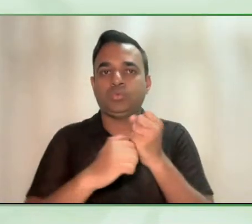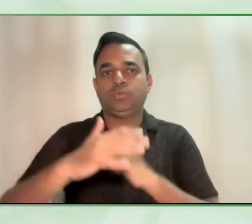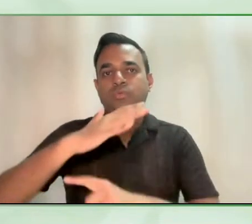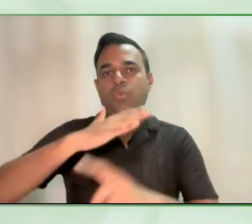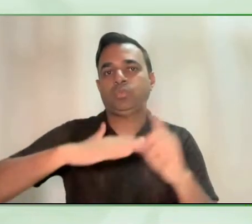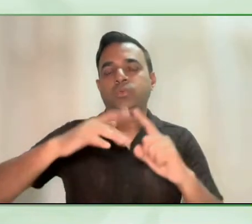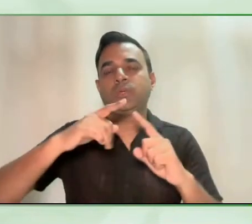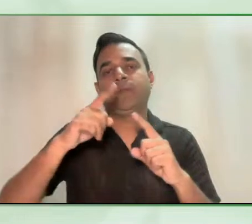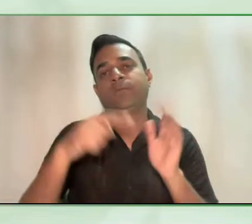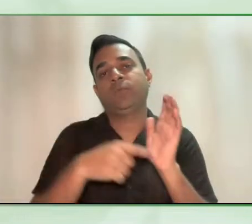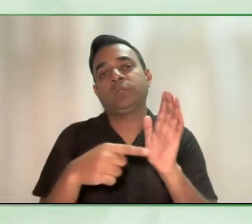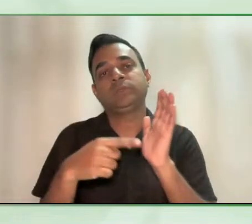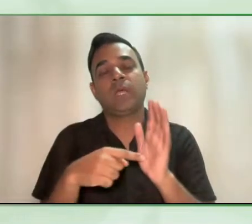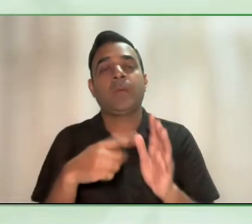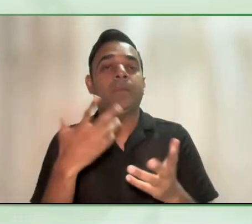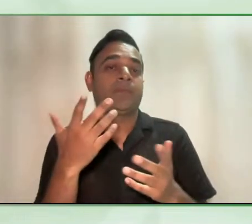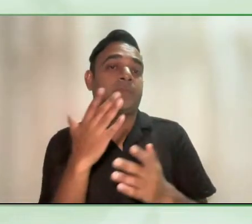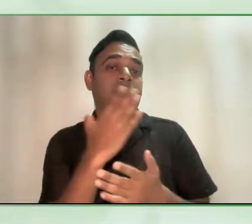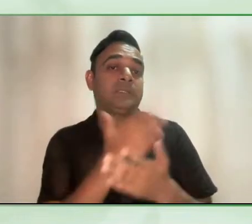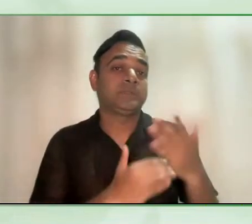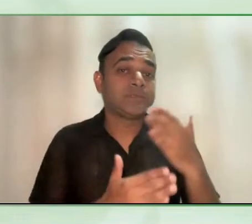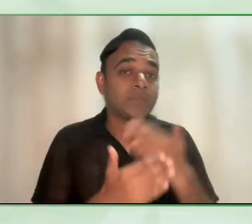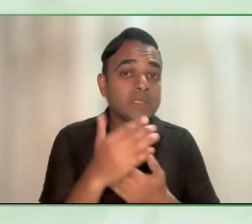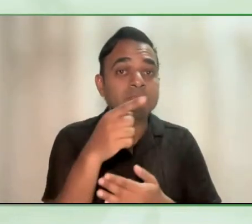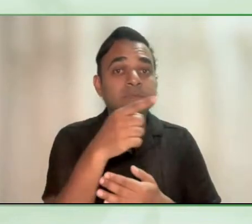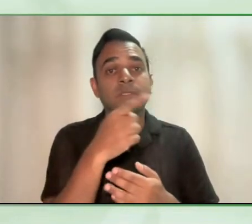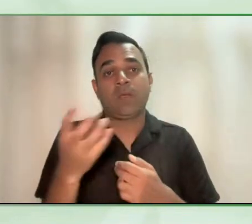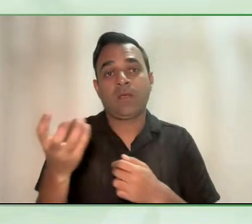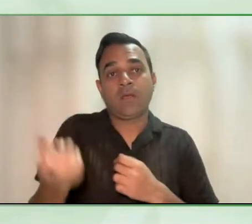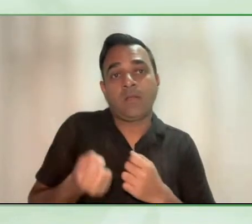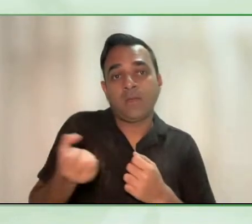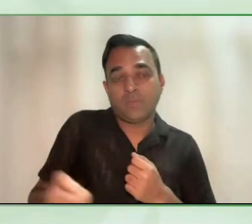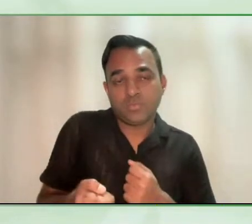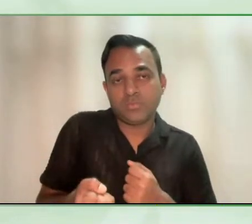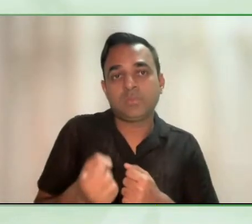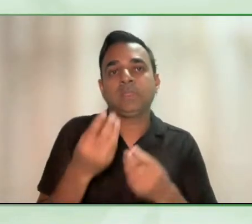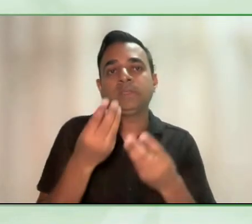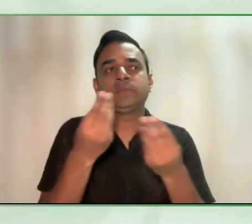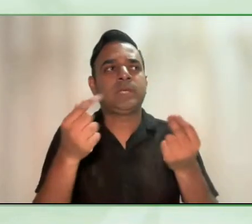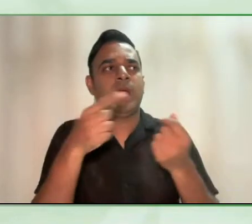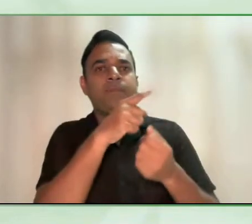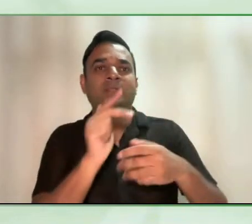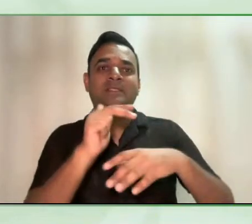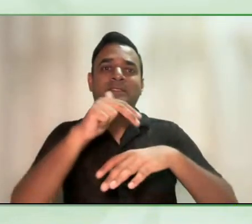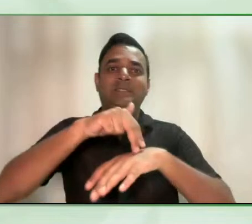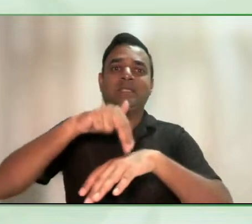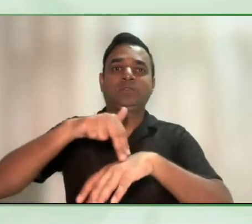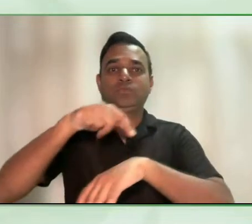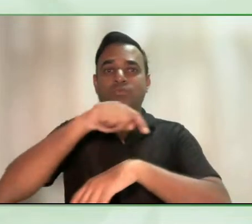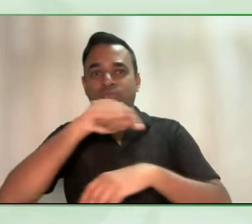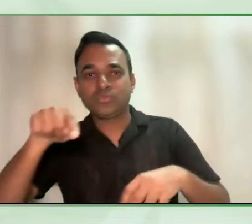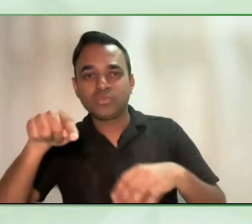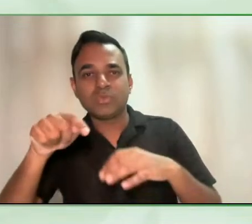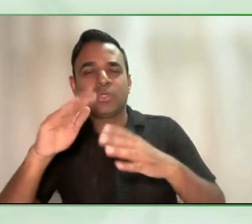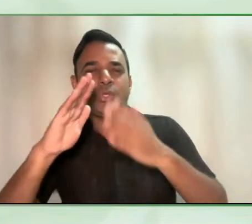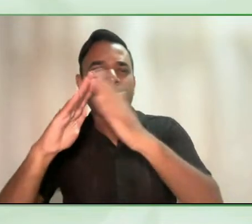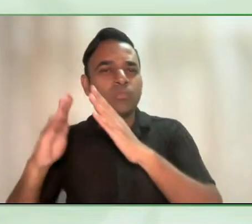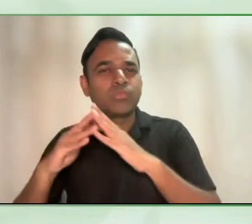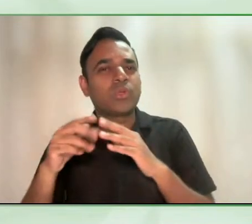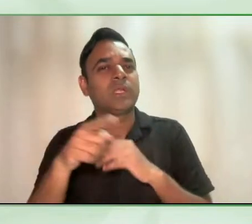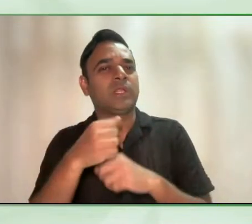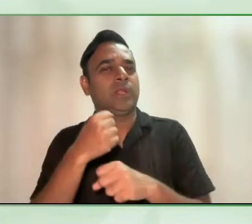arts sector is a very challenging environment for anybody to work in, and sustainability within that sector is very